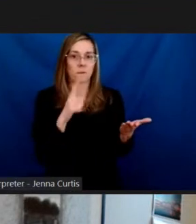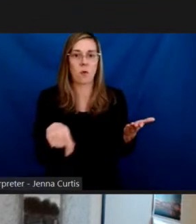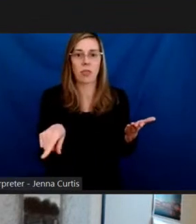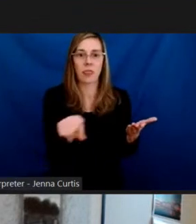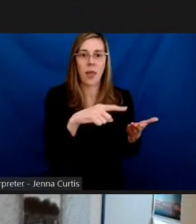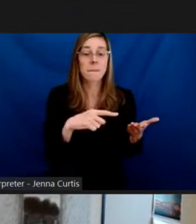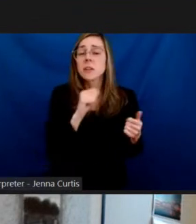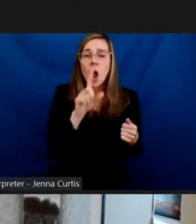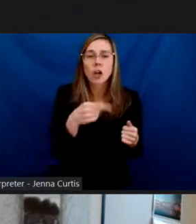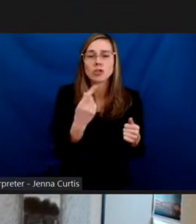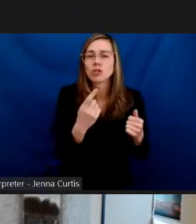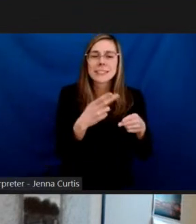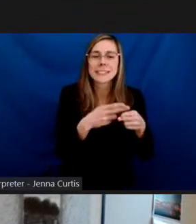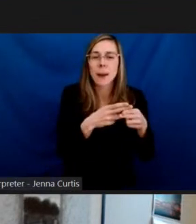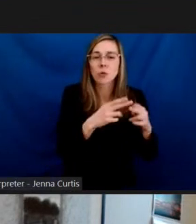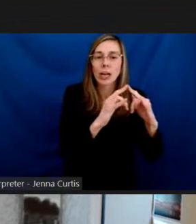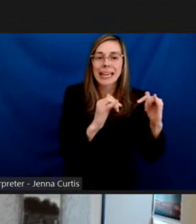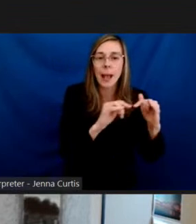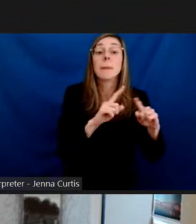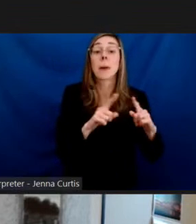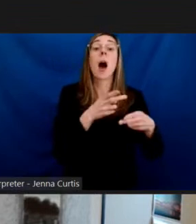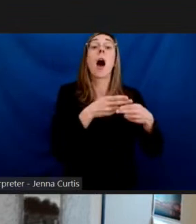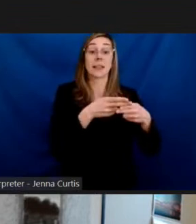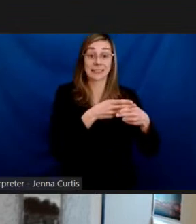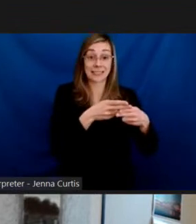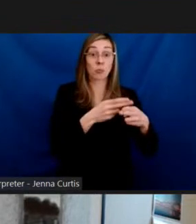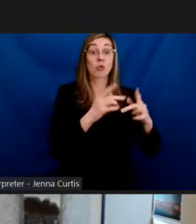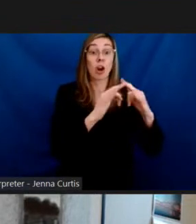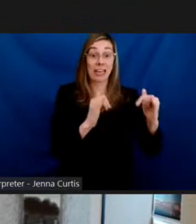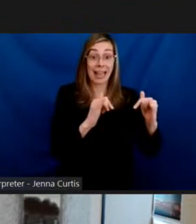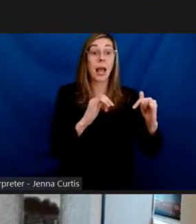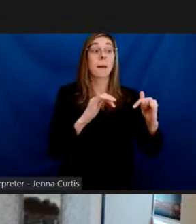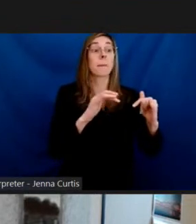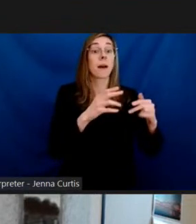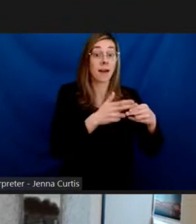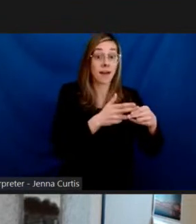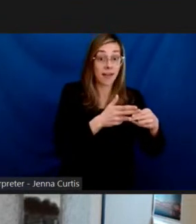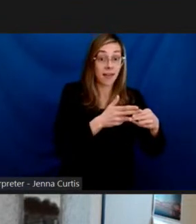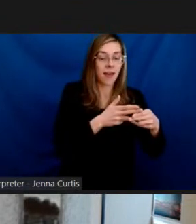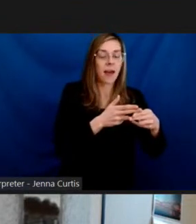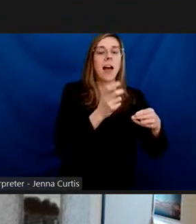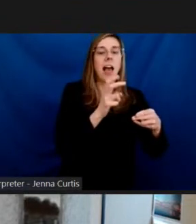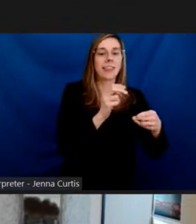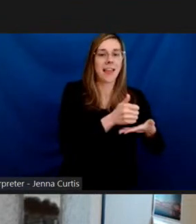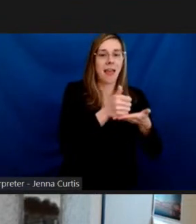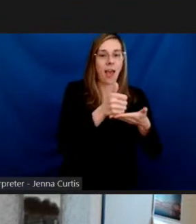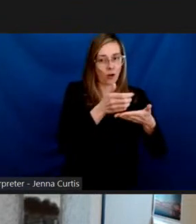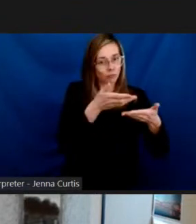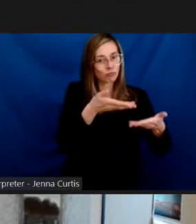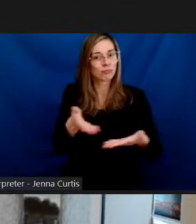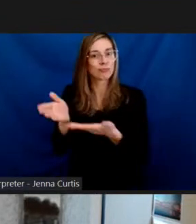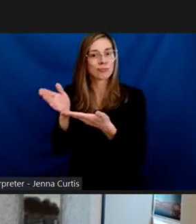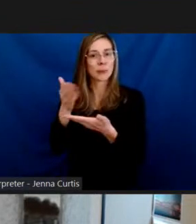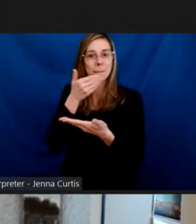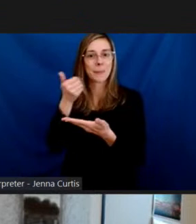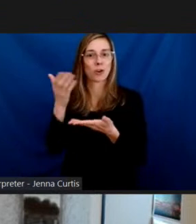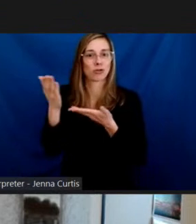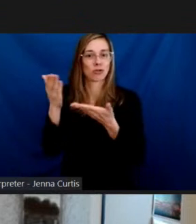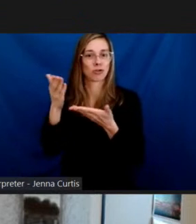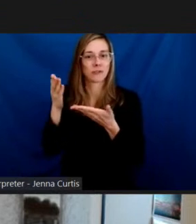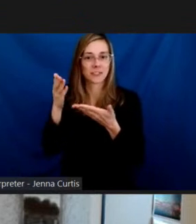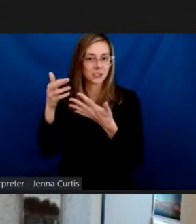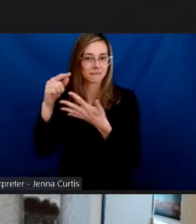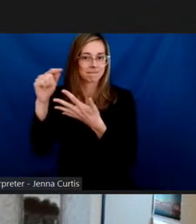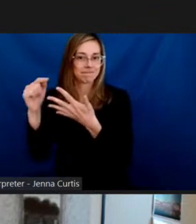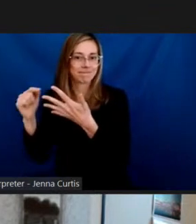actually transition them out of the camp and into better circumstances. So that's the focus here. That's probably all I